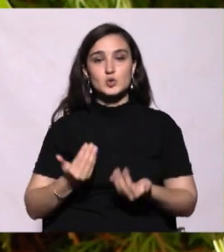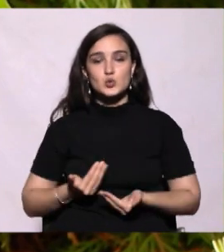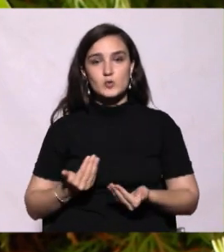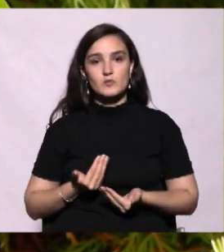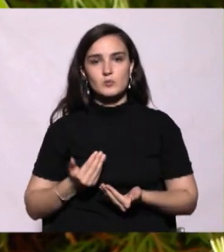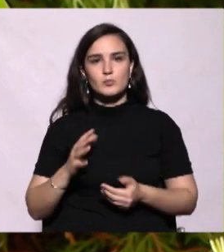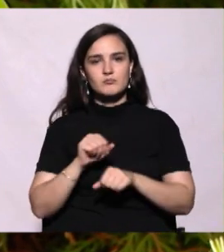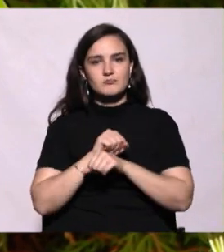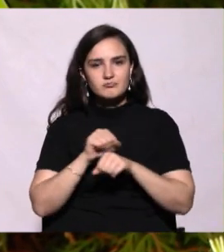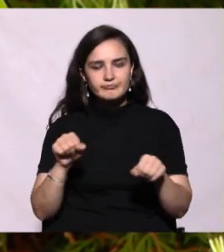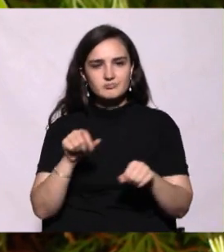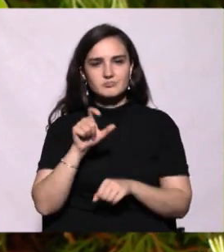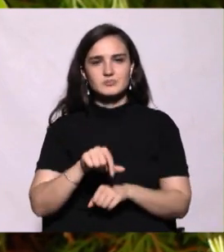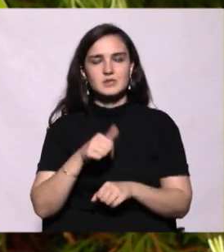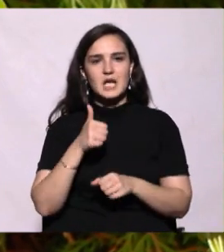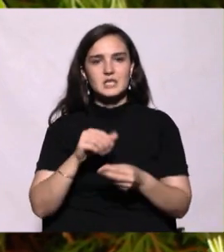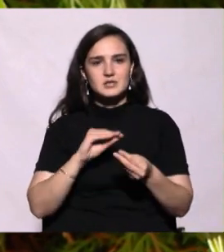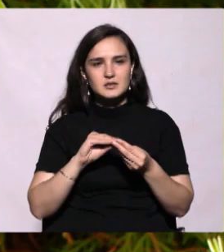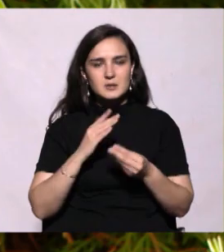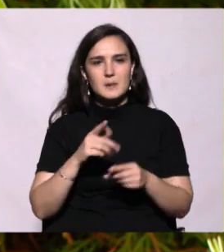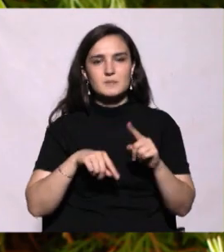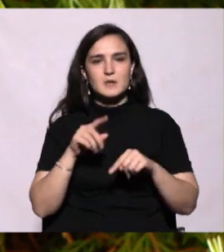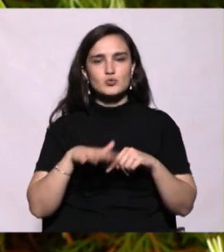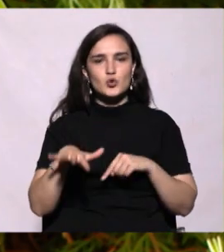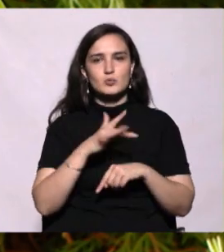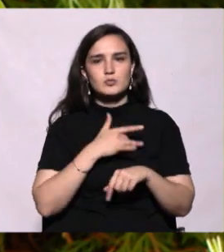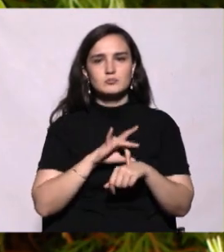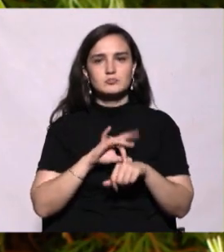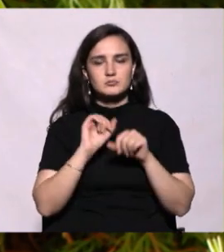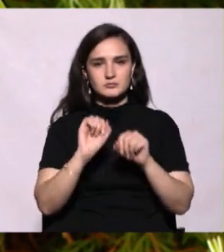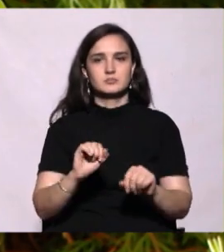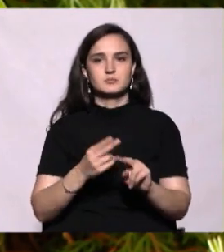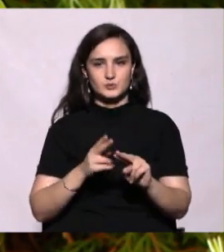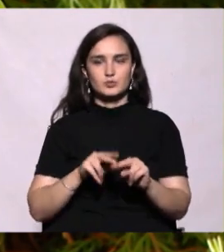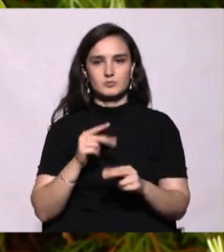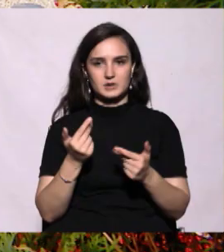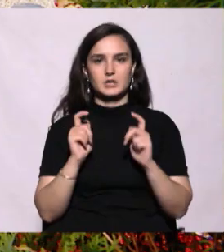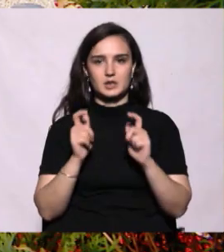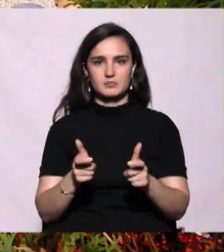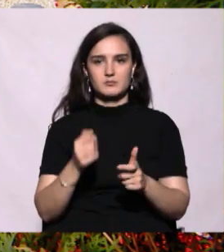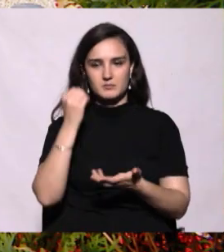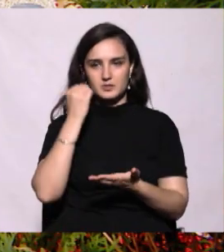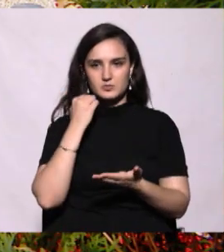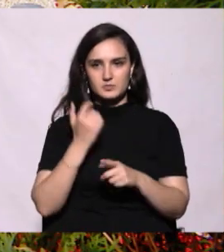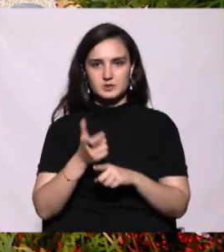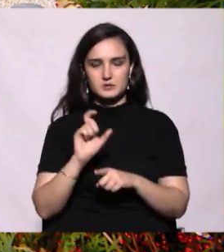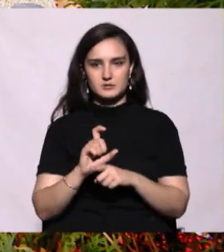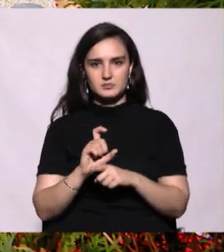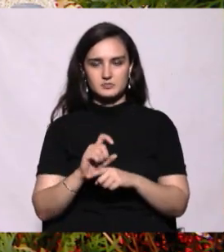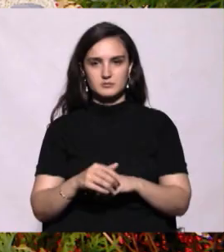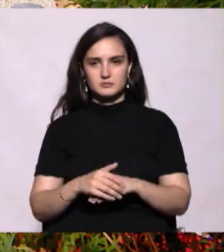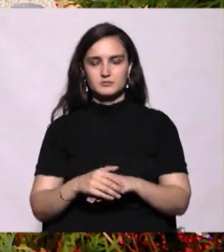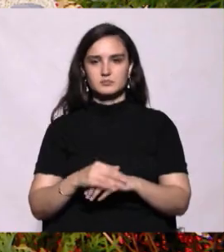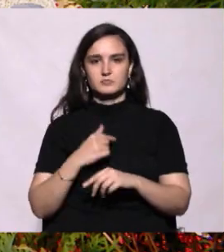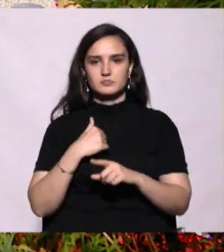Being brave, good friends, patriotic, impress people. Definitely, I agree with you. Thank you very much. We would